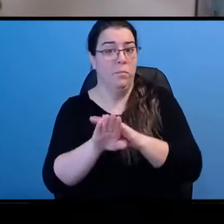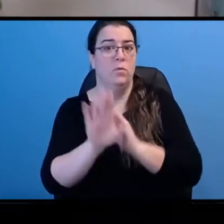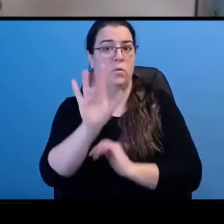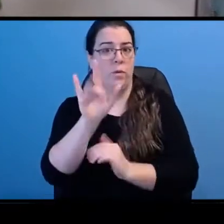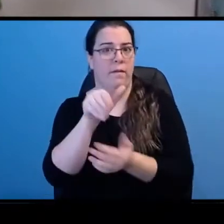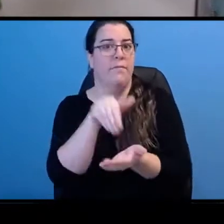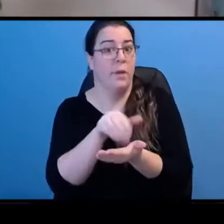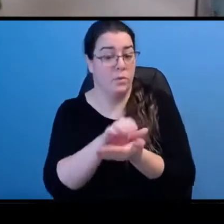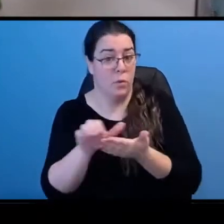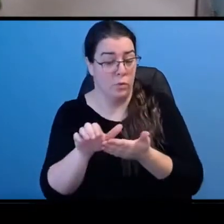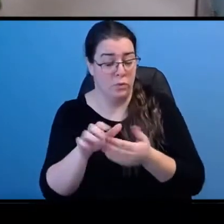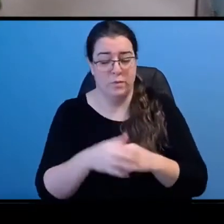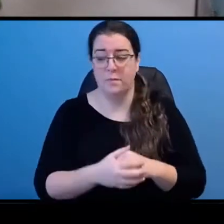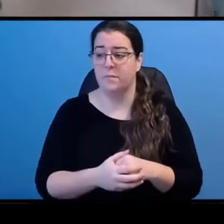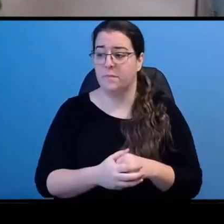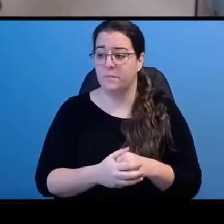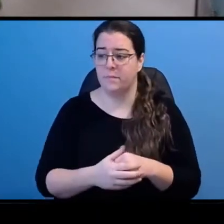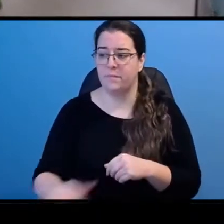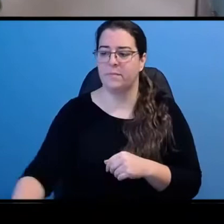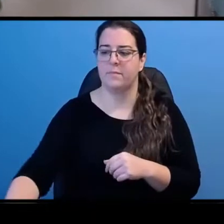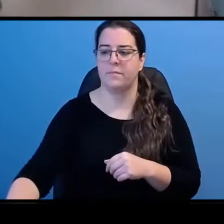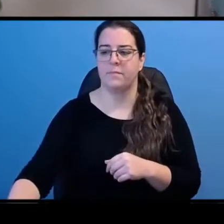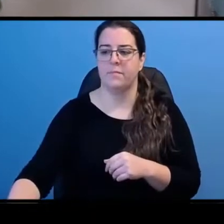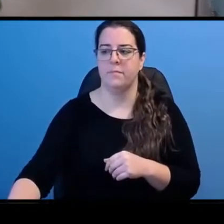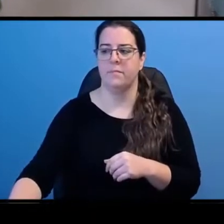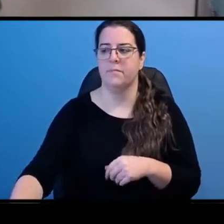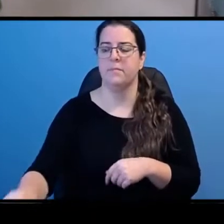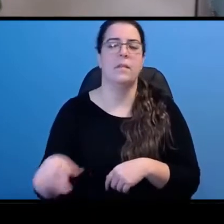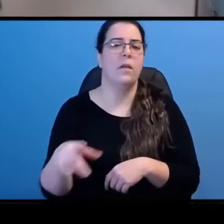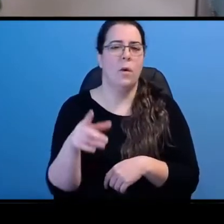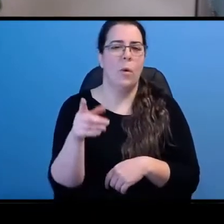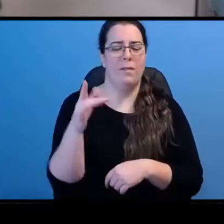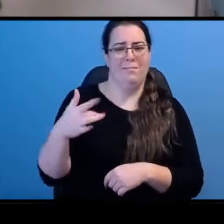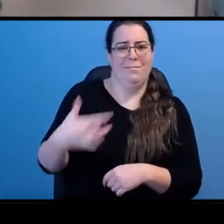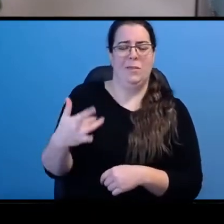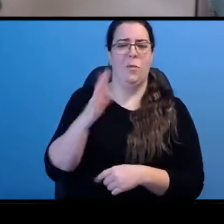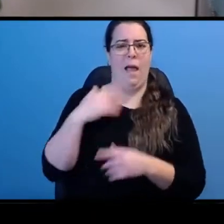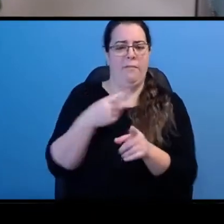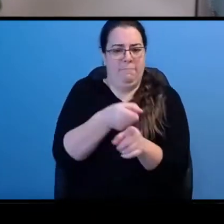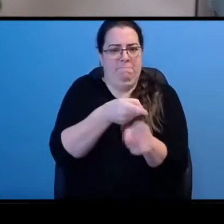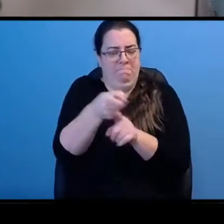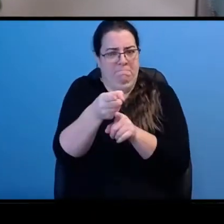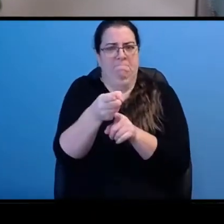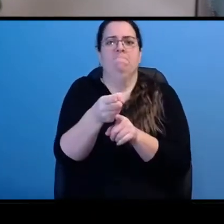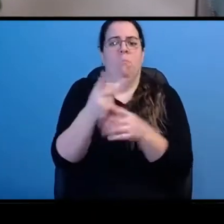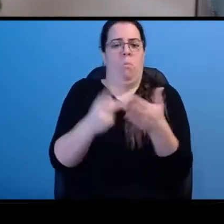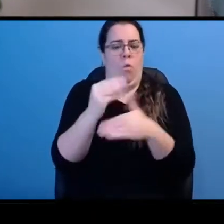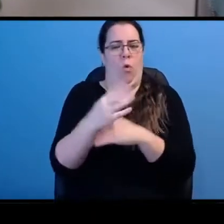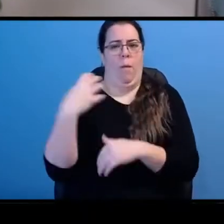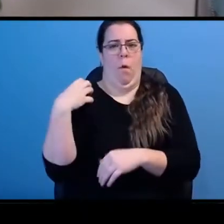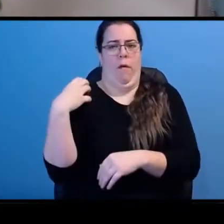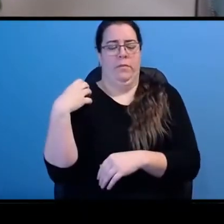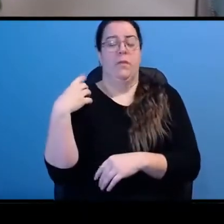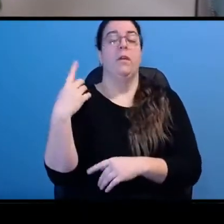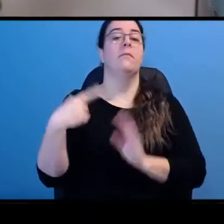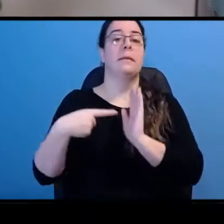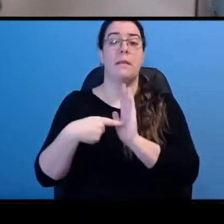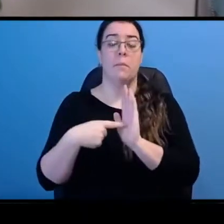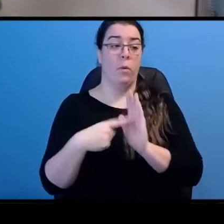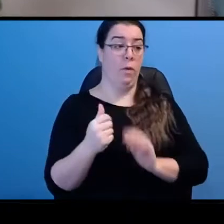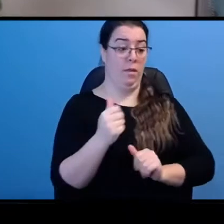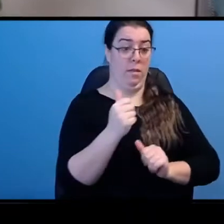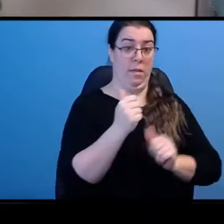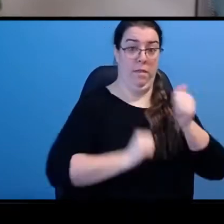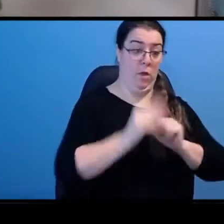which means that if you're in theater, there's probably a program officer that works exclusively in theater that you're able to ask your questions to. They're